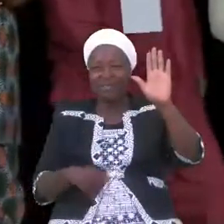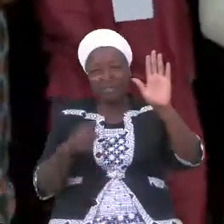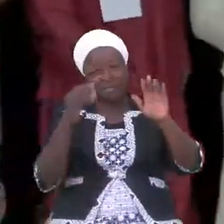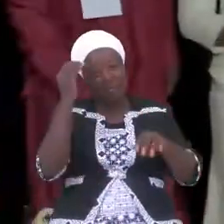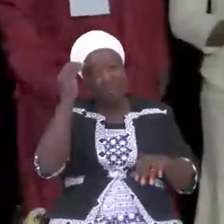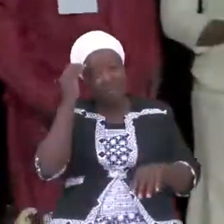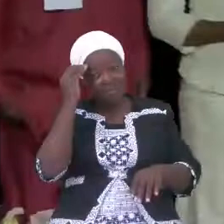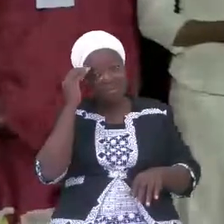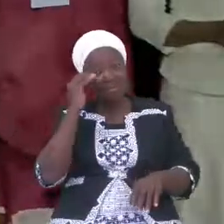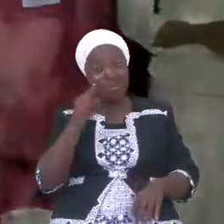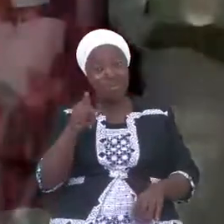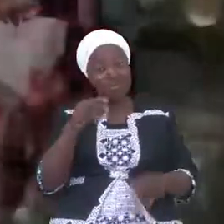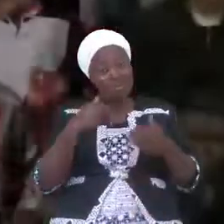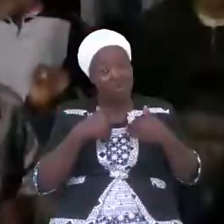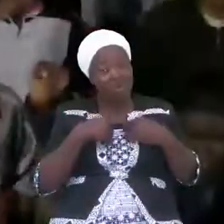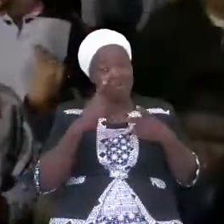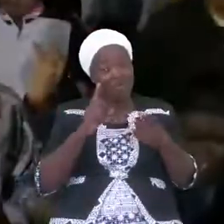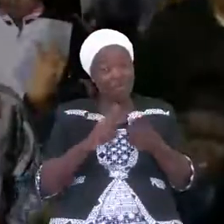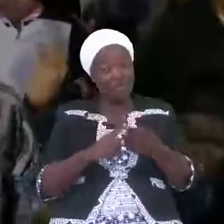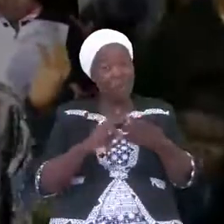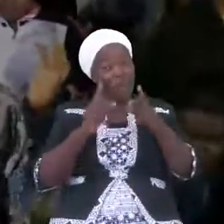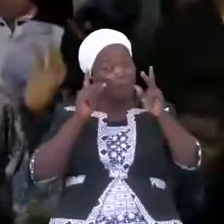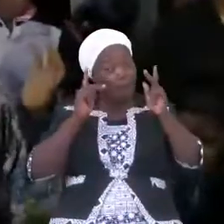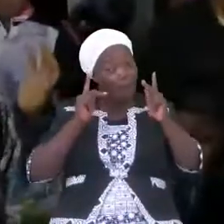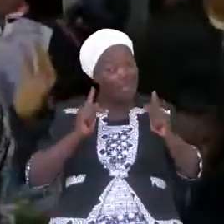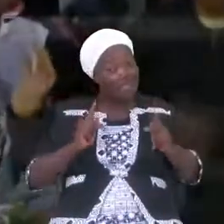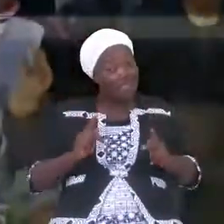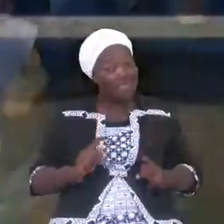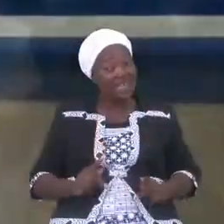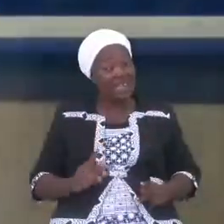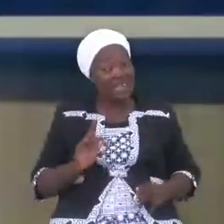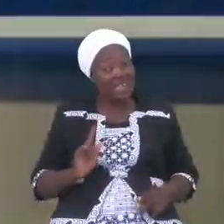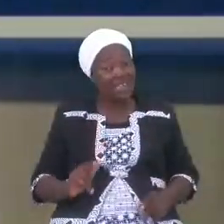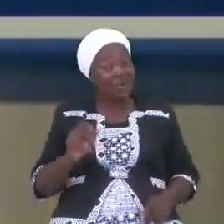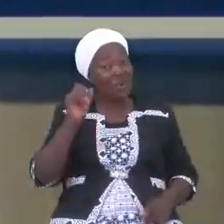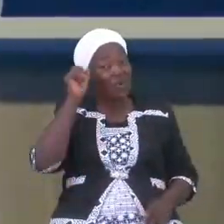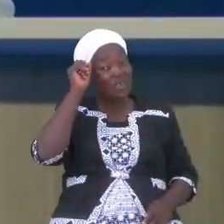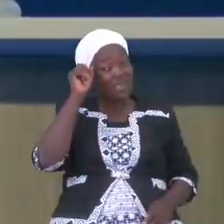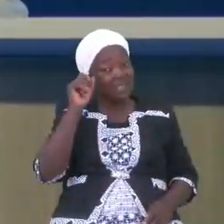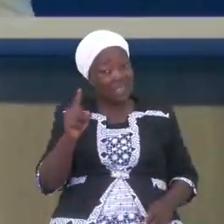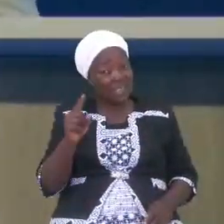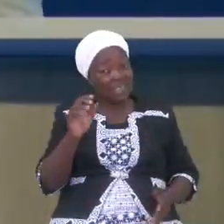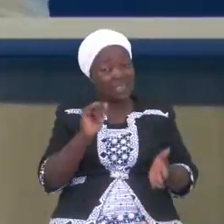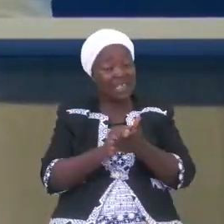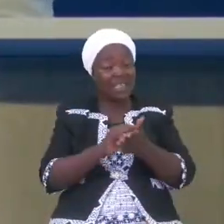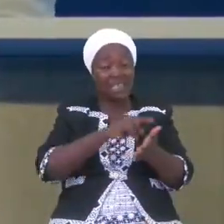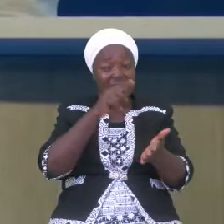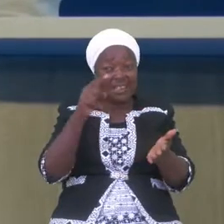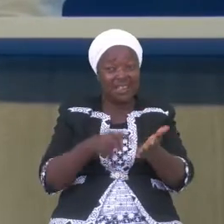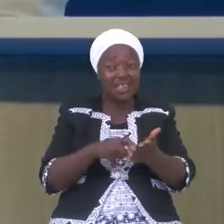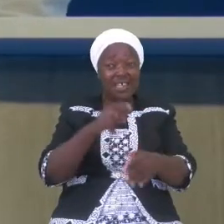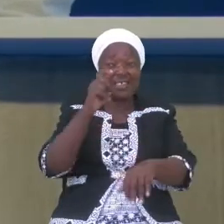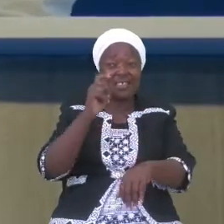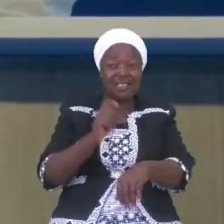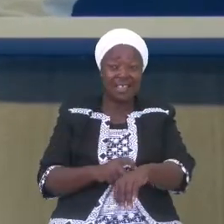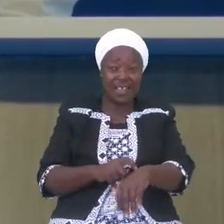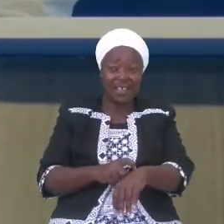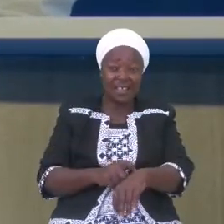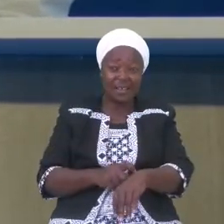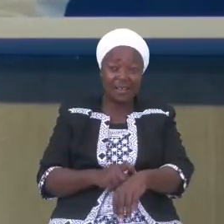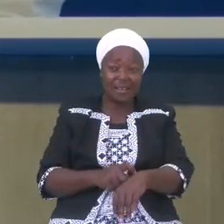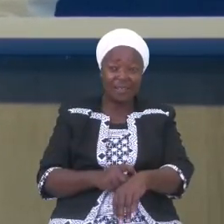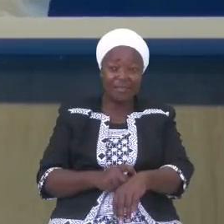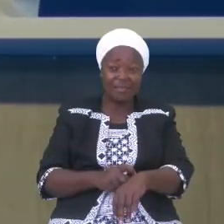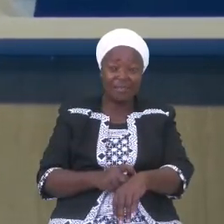you have to personally understand that this time of